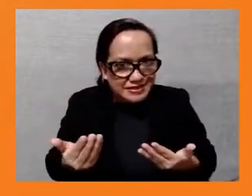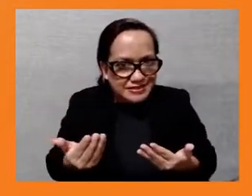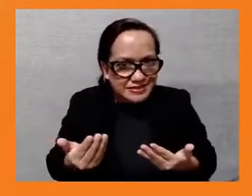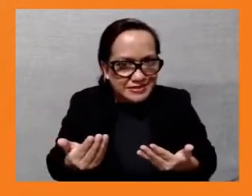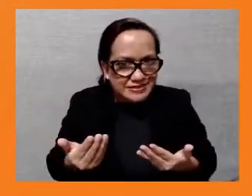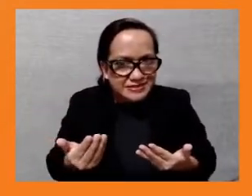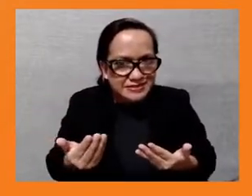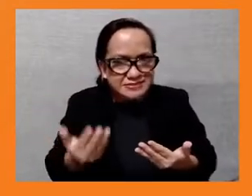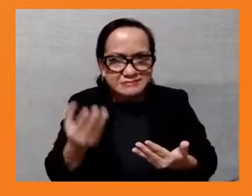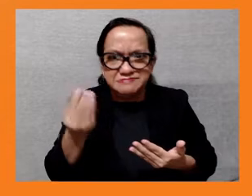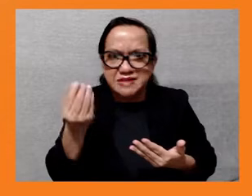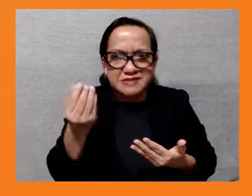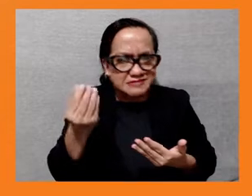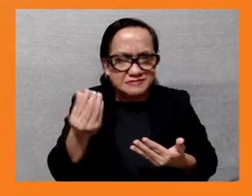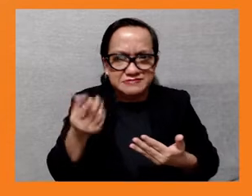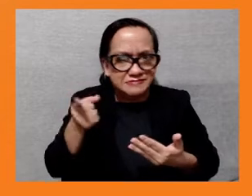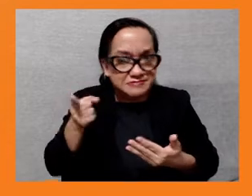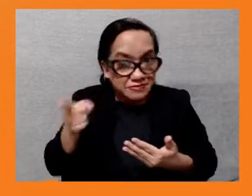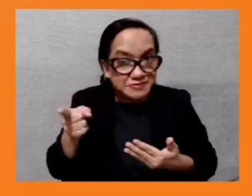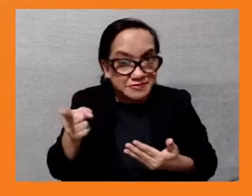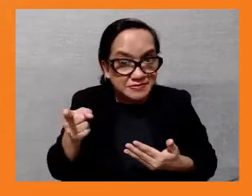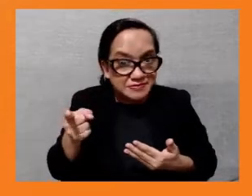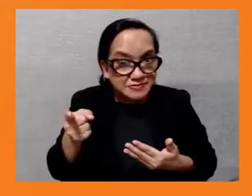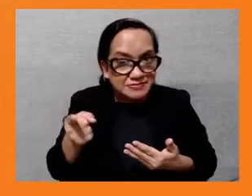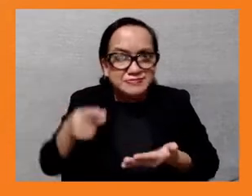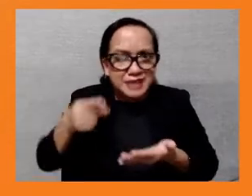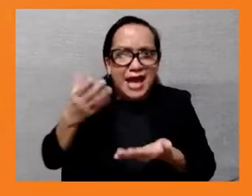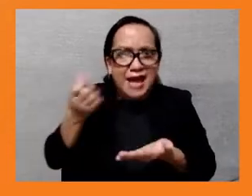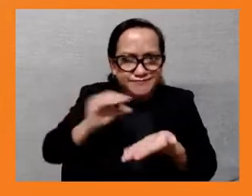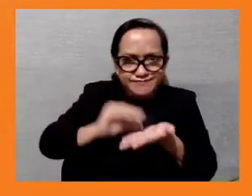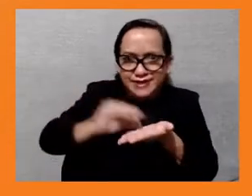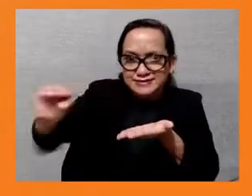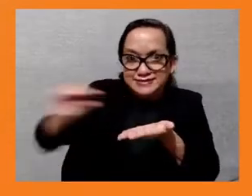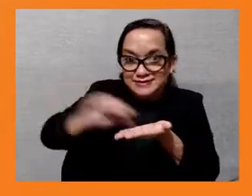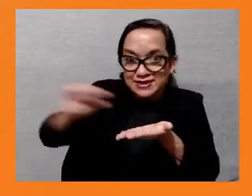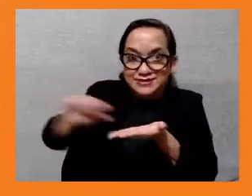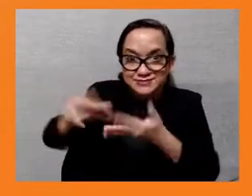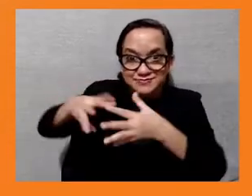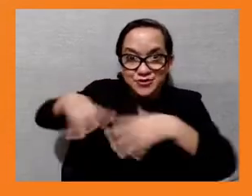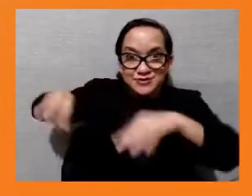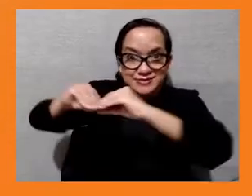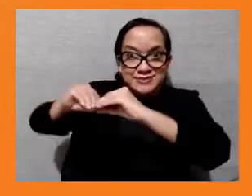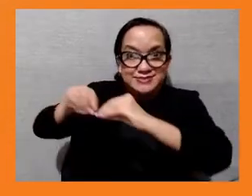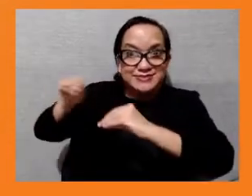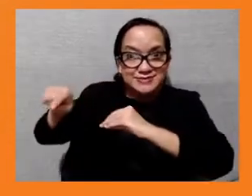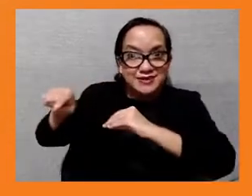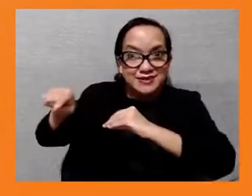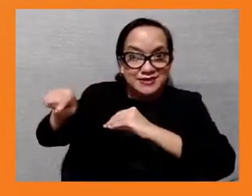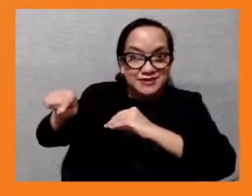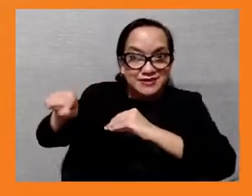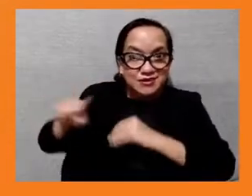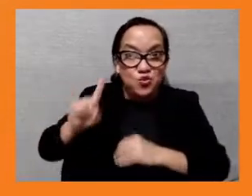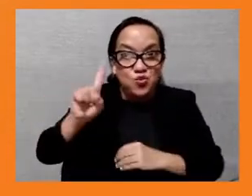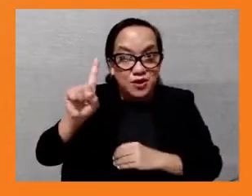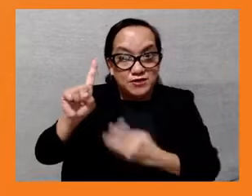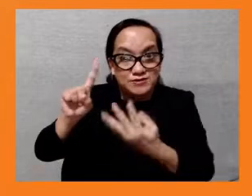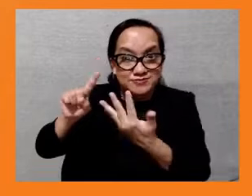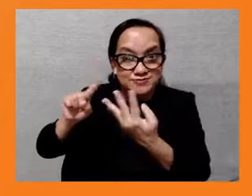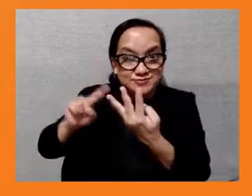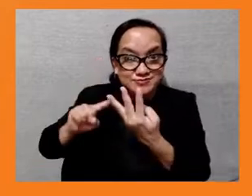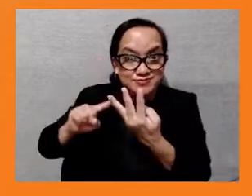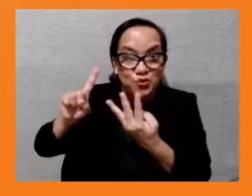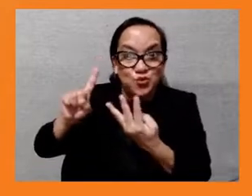with the OSPF and the EIB complaint mechanism, which were found eligible. But the OSPF gives very short notice for the field